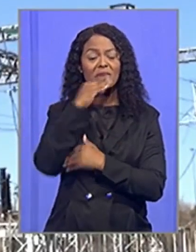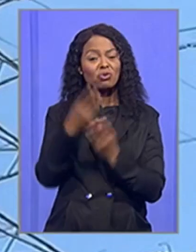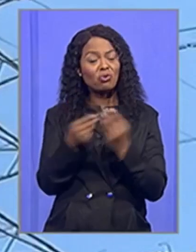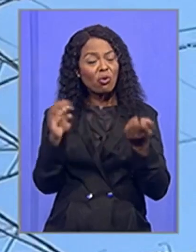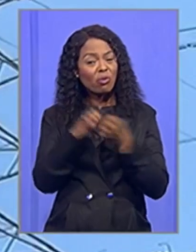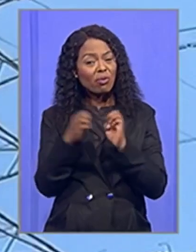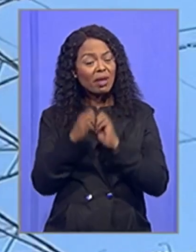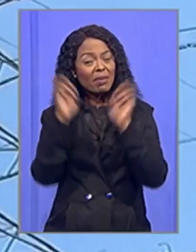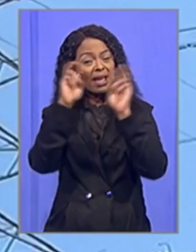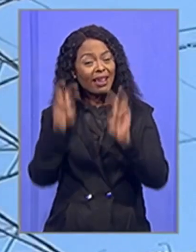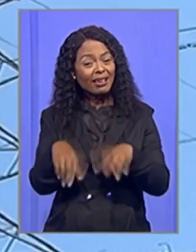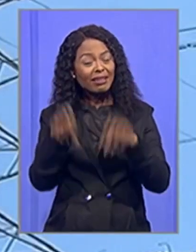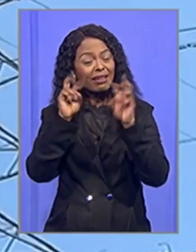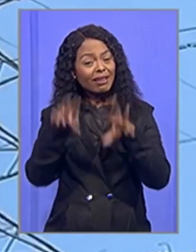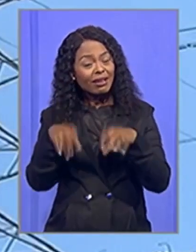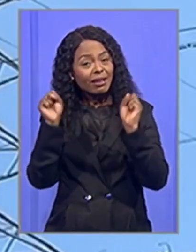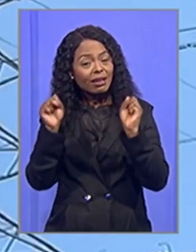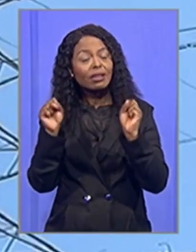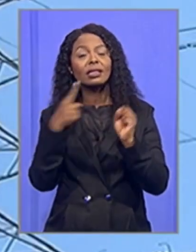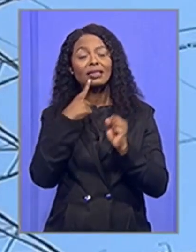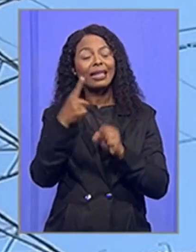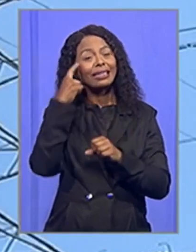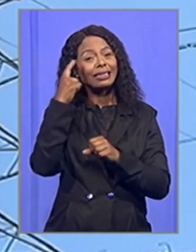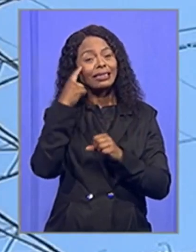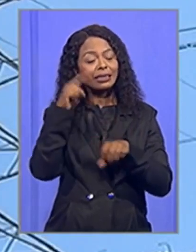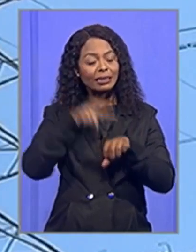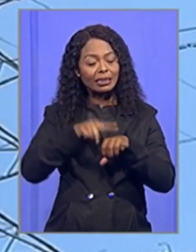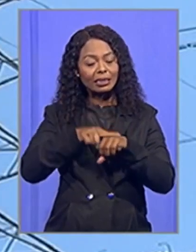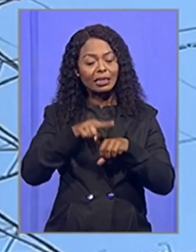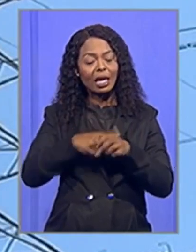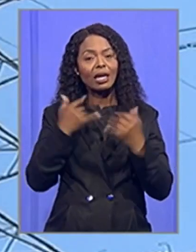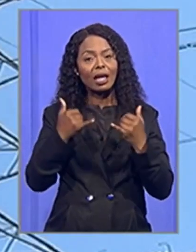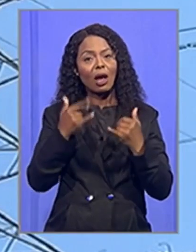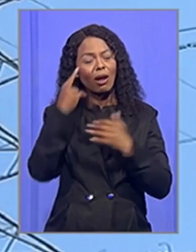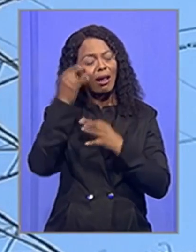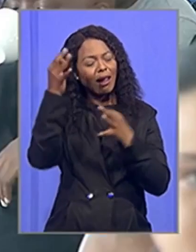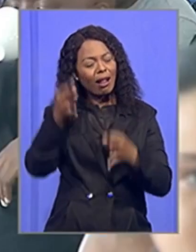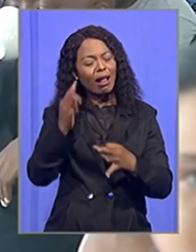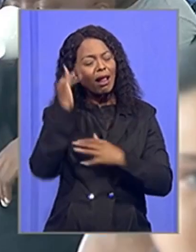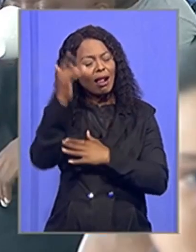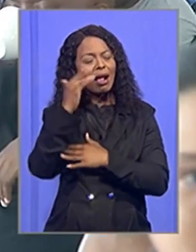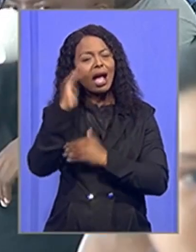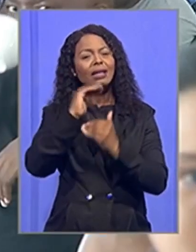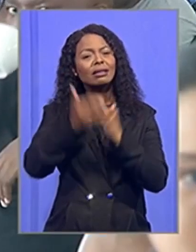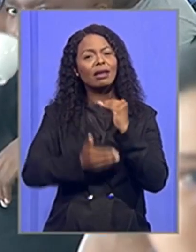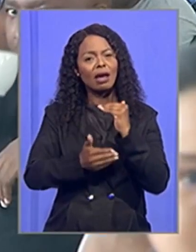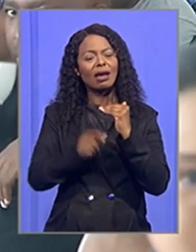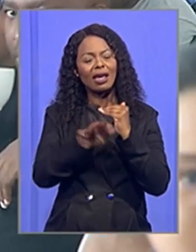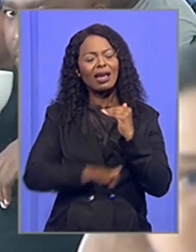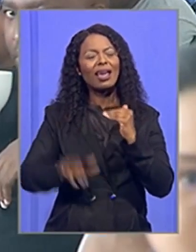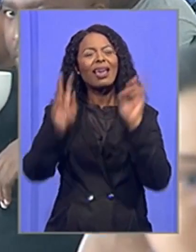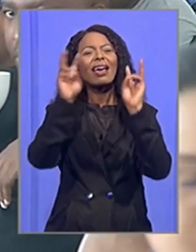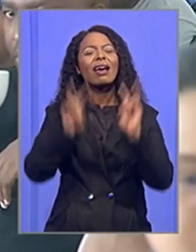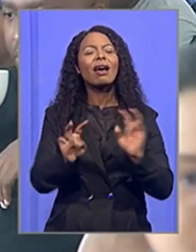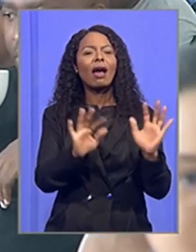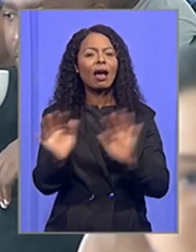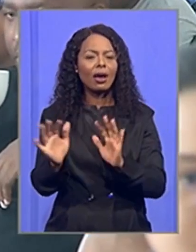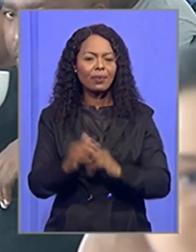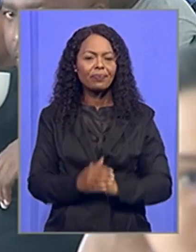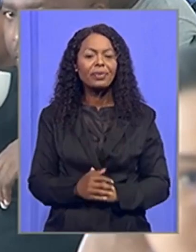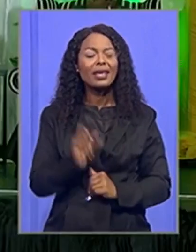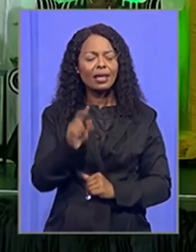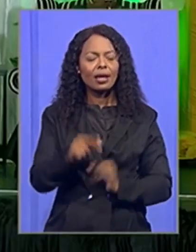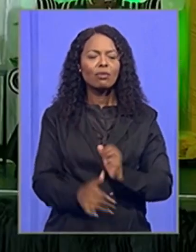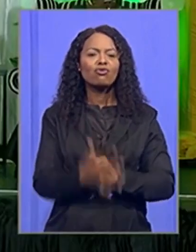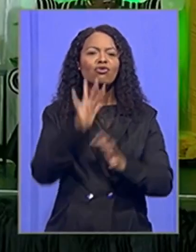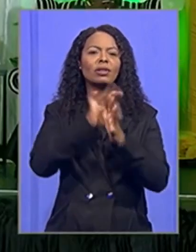eneji. Mantashe a re eno ke nako ya gore naga e tsepamise megopolo mo go sireletseng eneji. Is it an energy